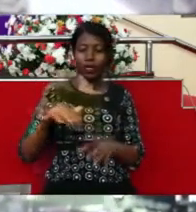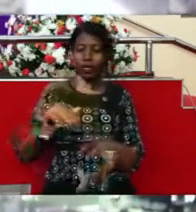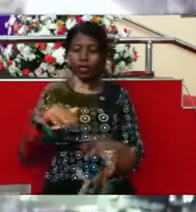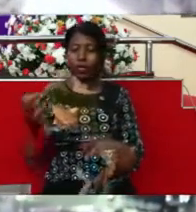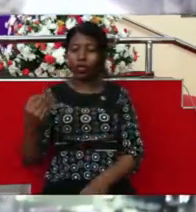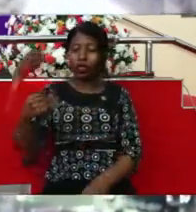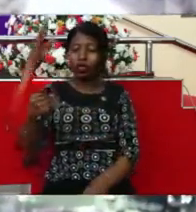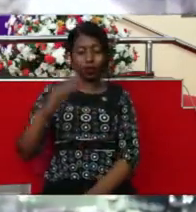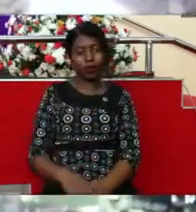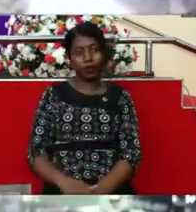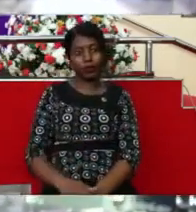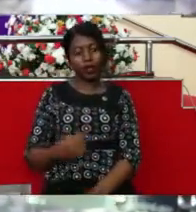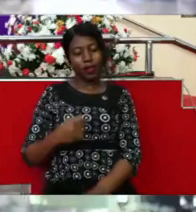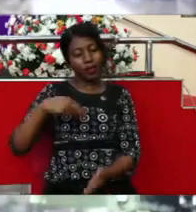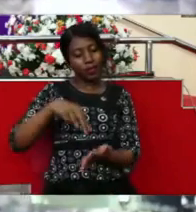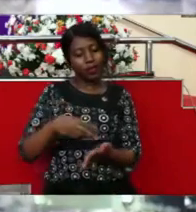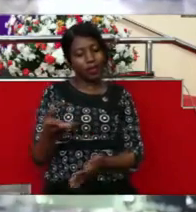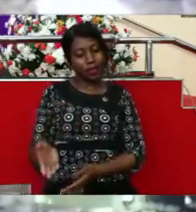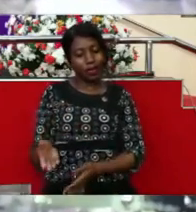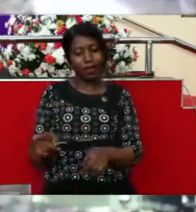I stand here as a testimony, brethren,